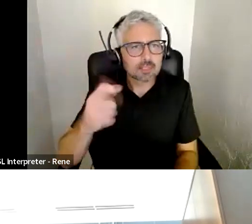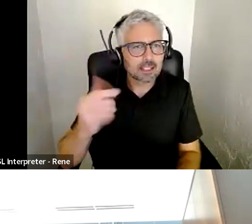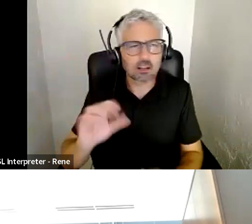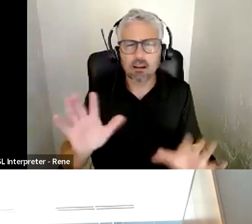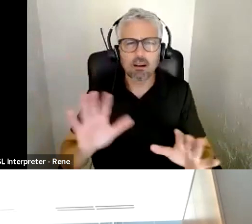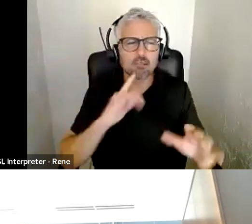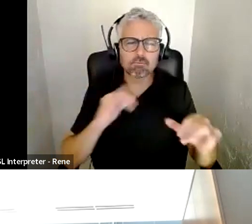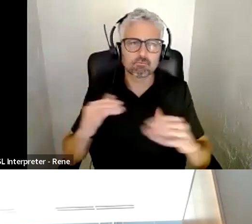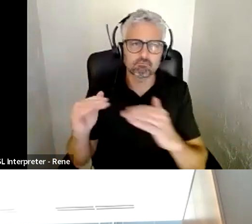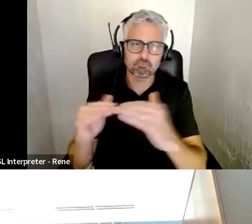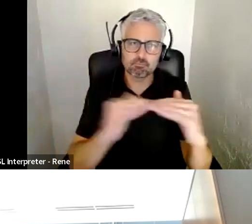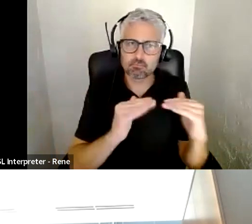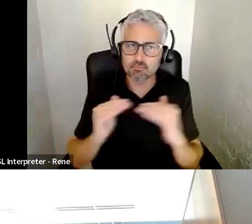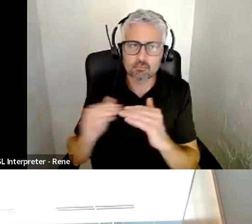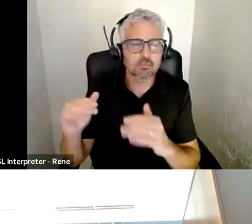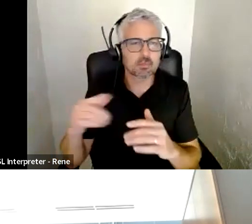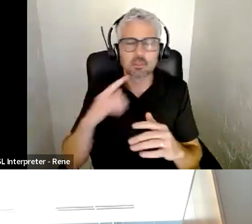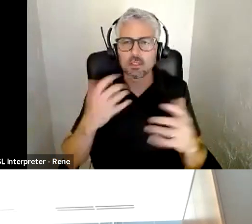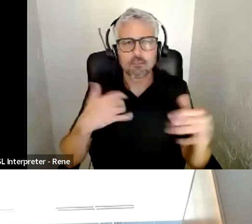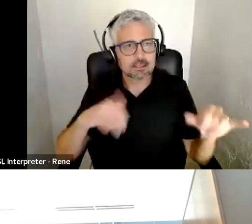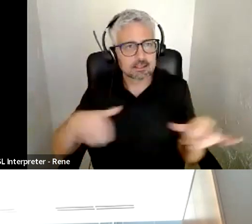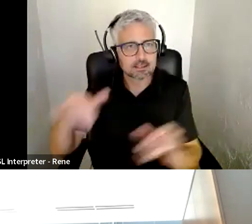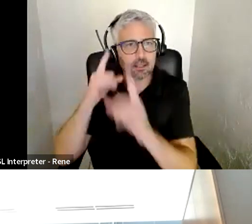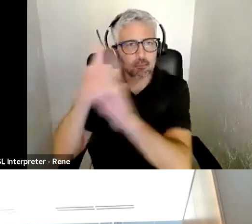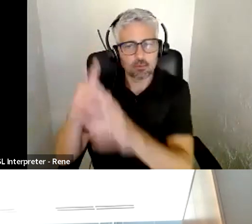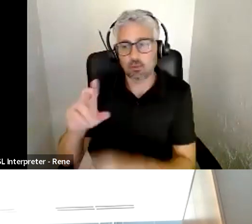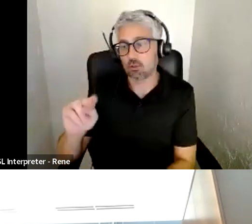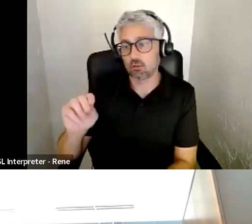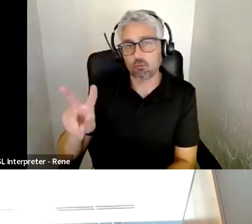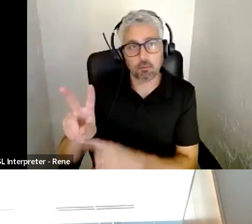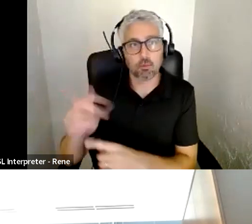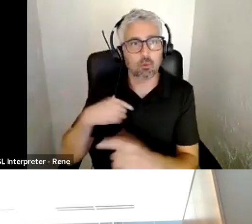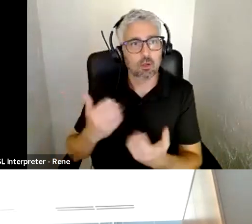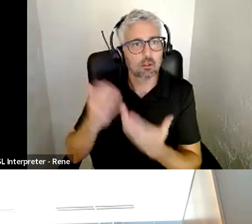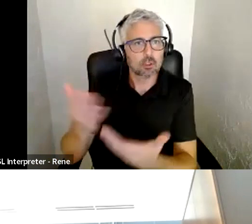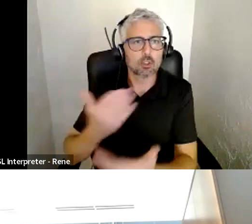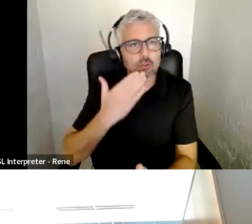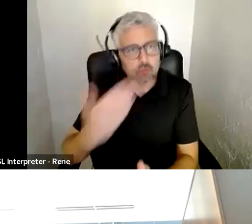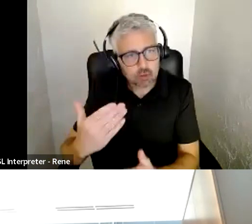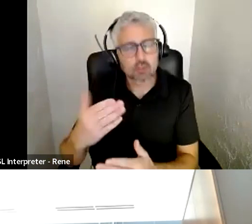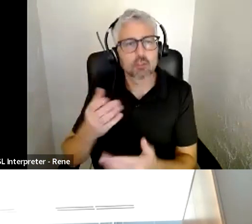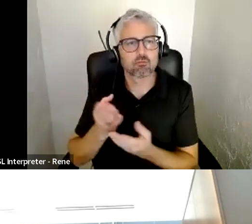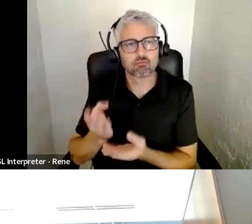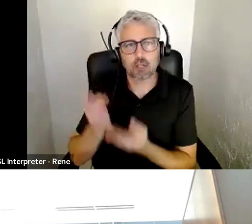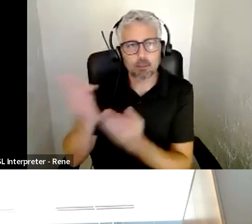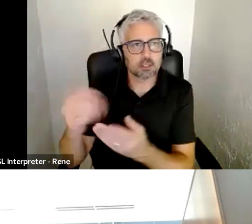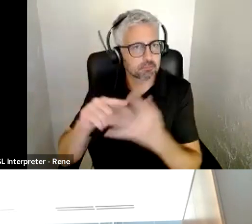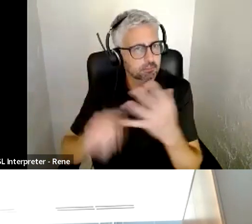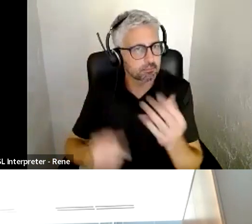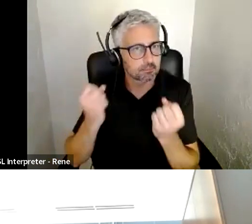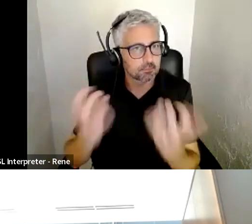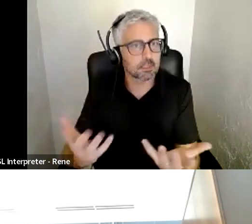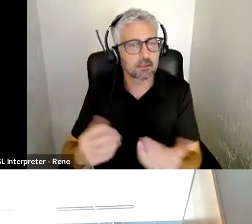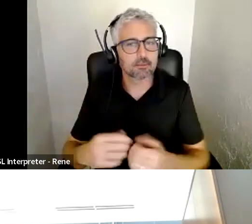towards the same outcome. You know, come November, we want to deliver as many robust recommendations as possible and for all the